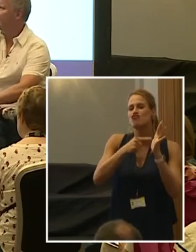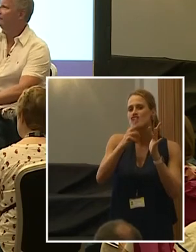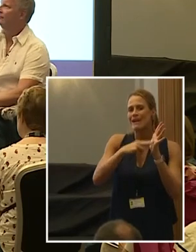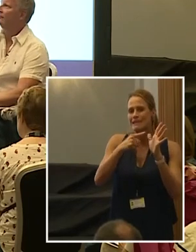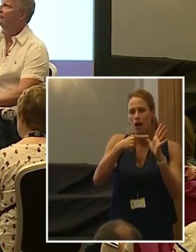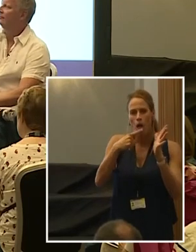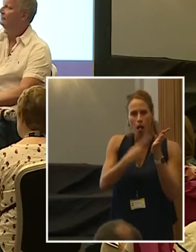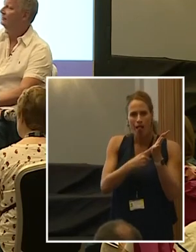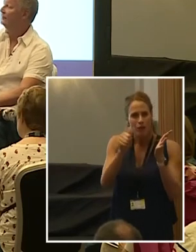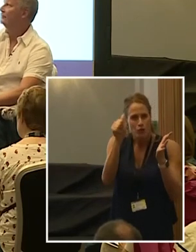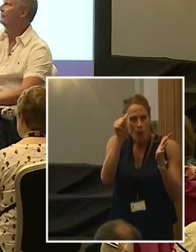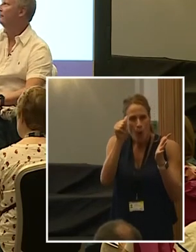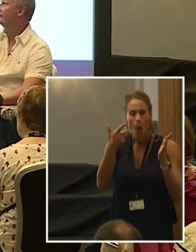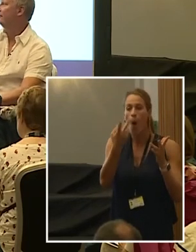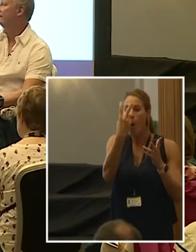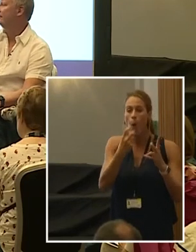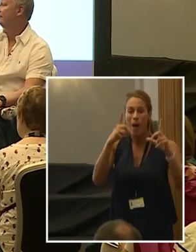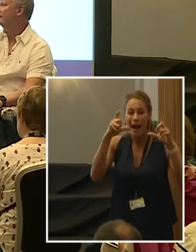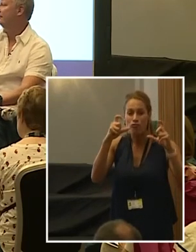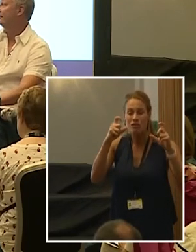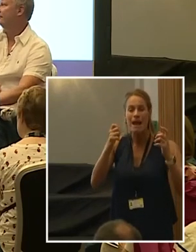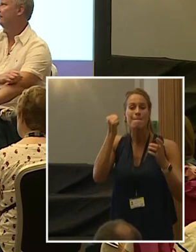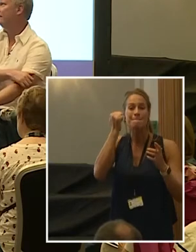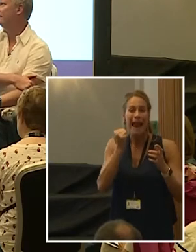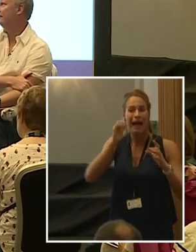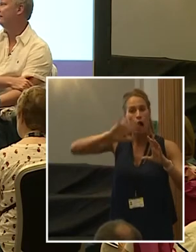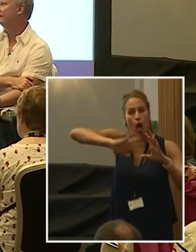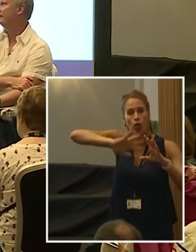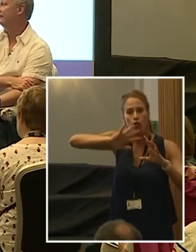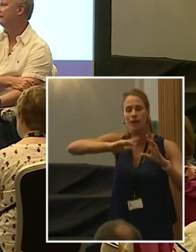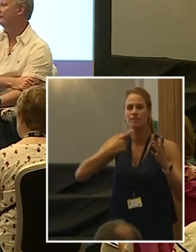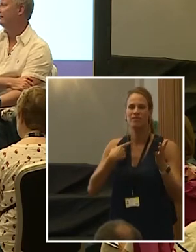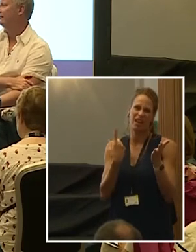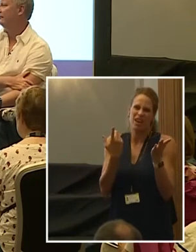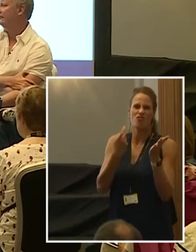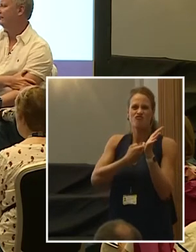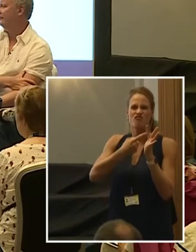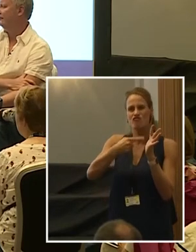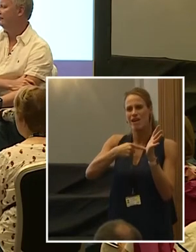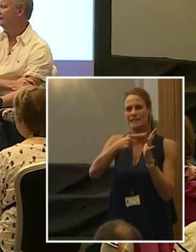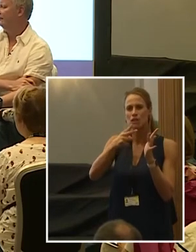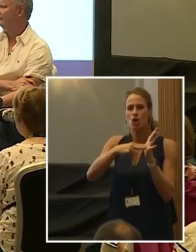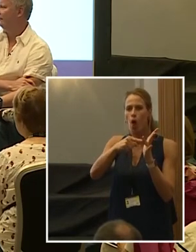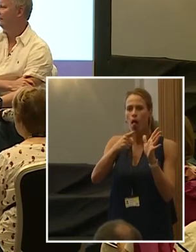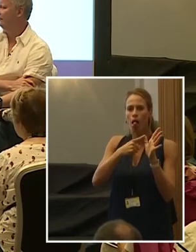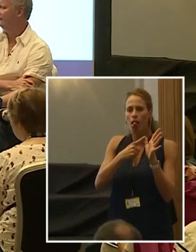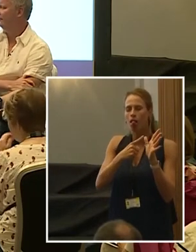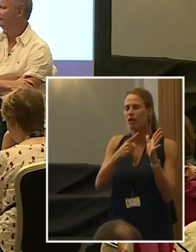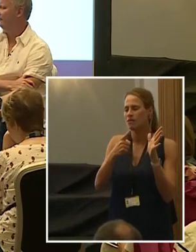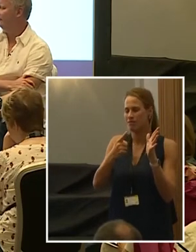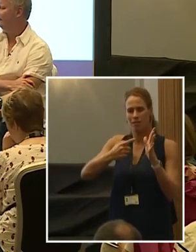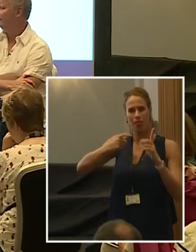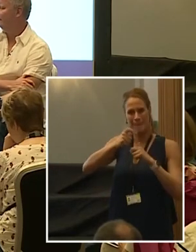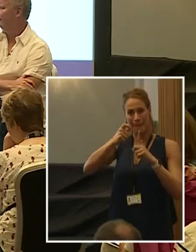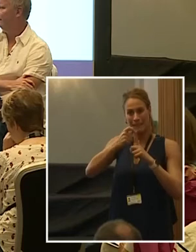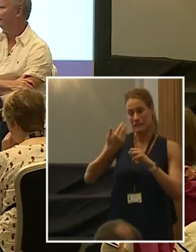black cloth just behind where the film sits. So if the film is like the retina, the black cloth is like the retinal pigment epithelium. And in the eye, that retinal pigment